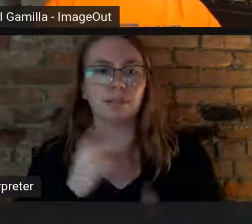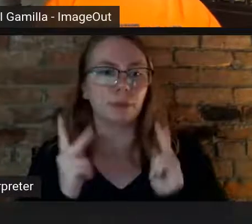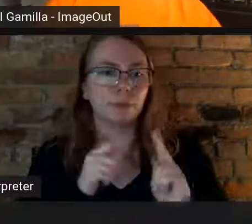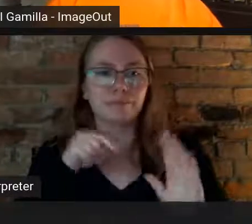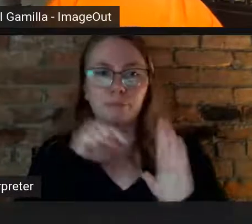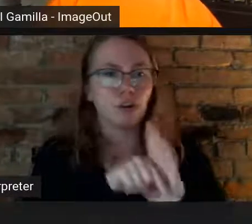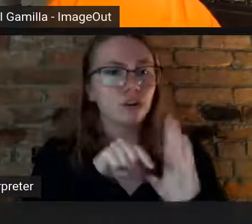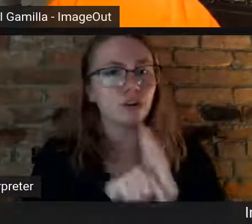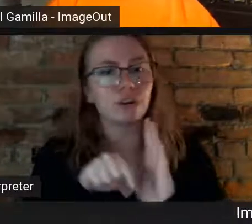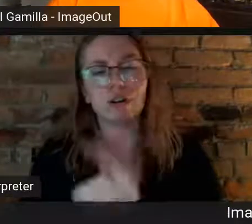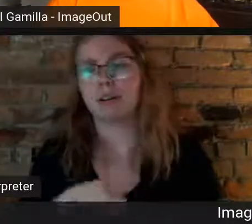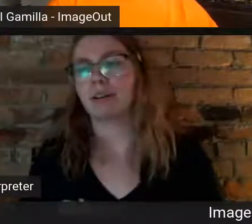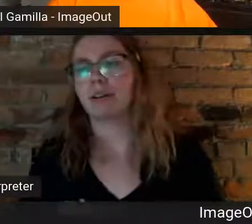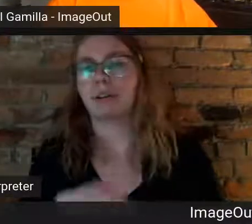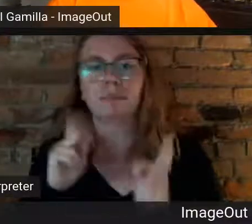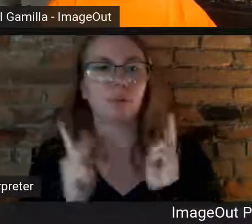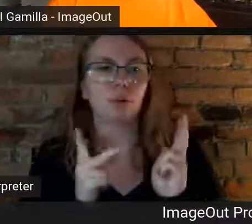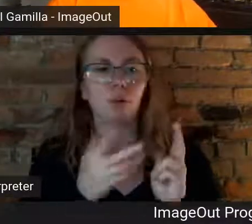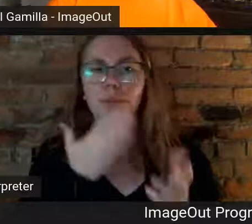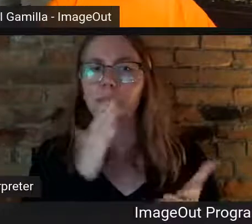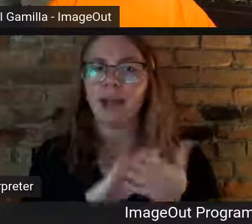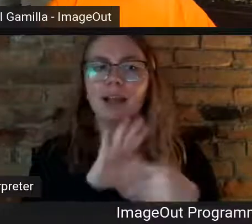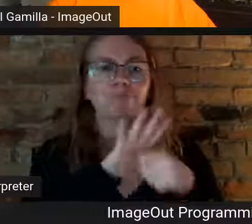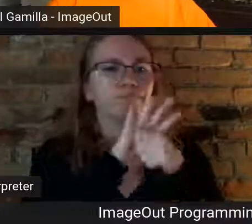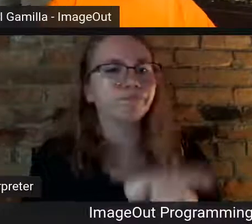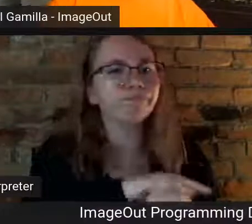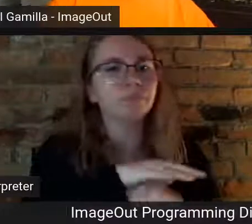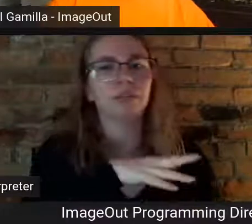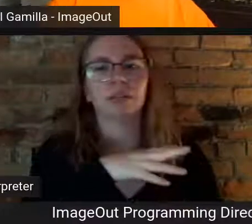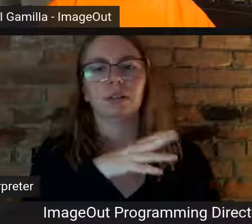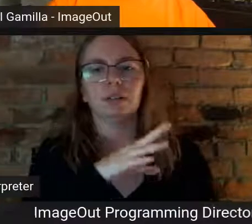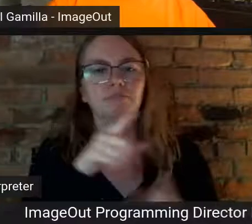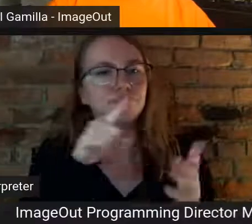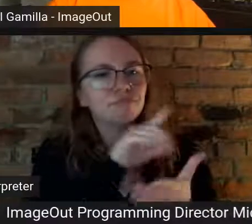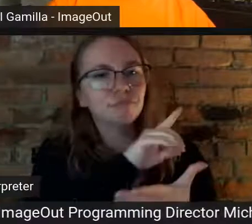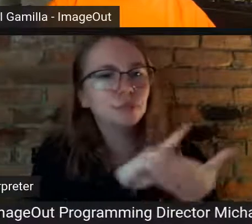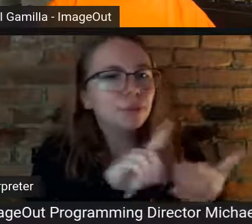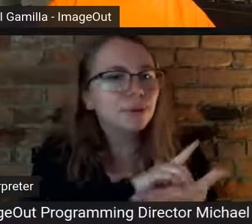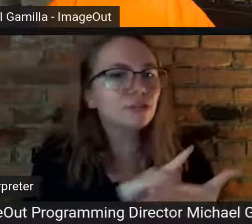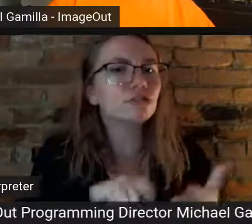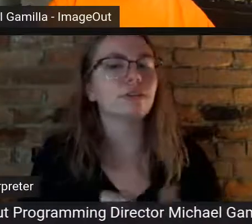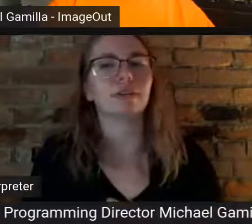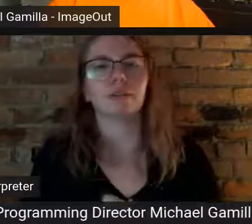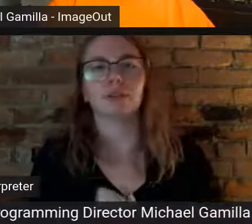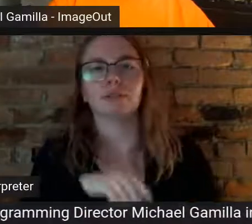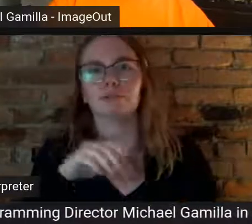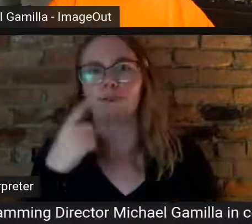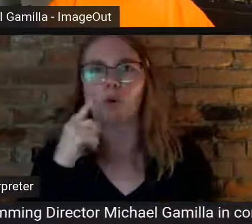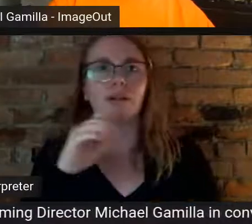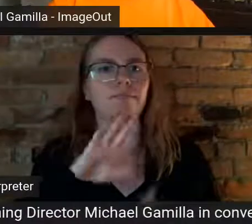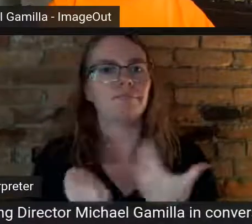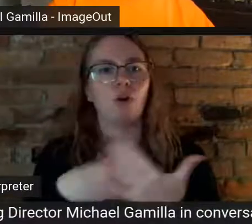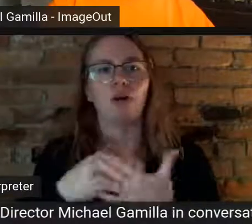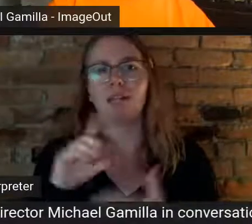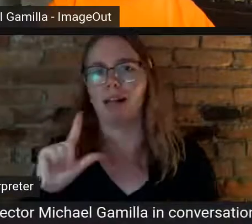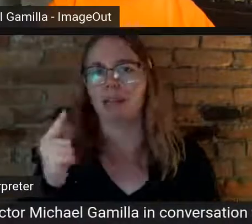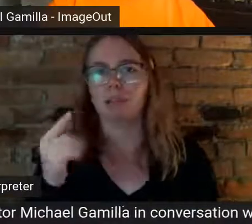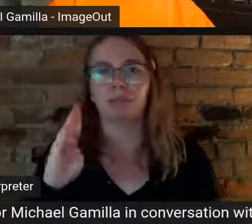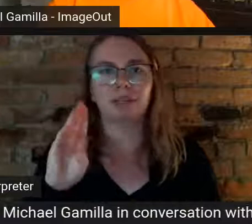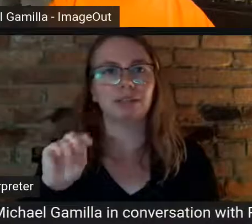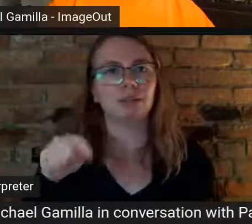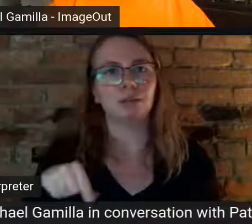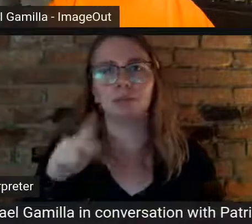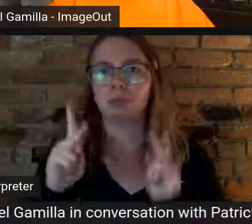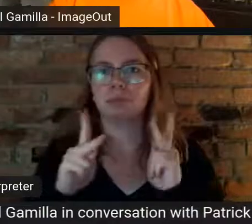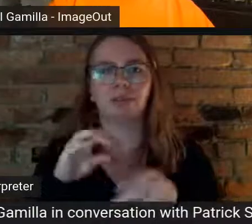There are people being treated badly and face discrimination, and LGBT people all across the country. And I used to spend several years